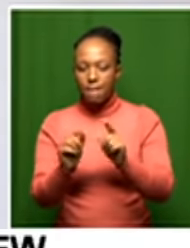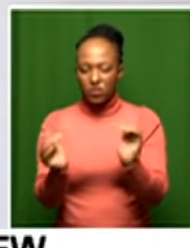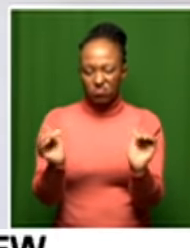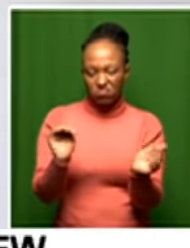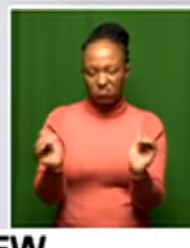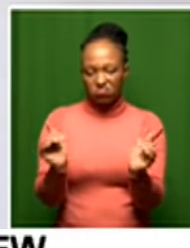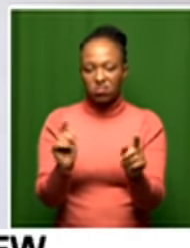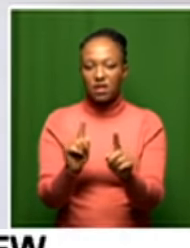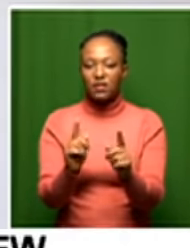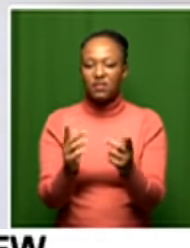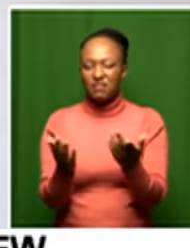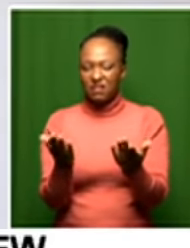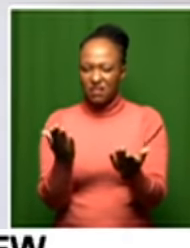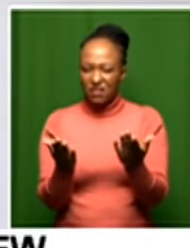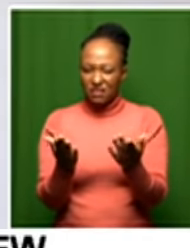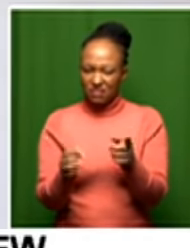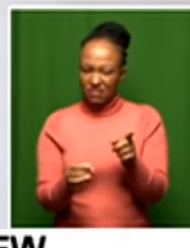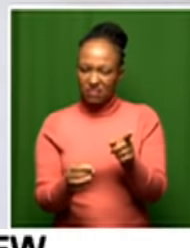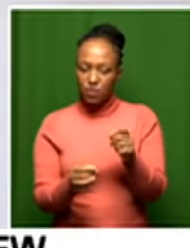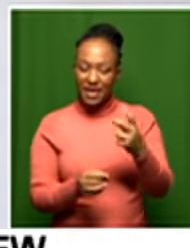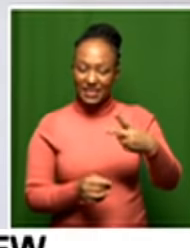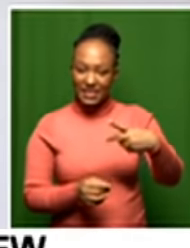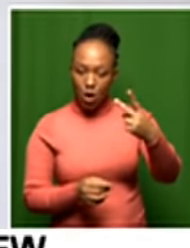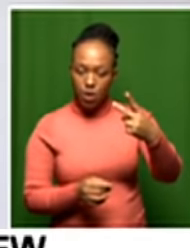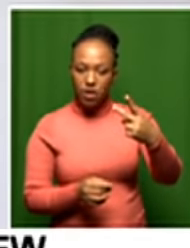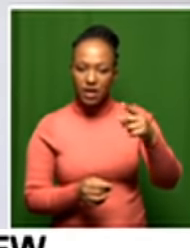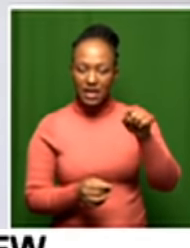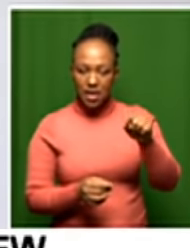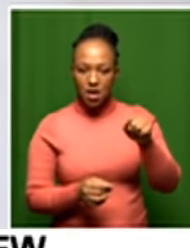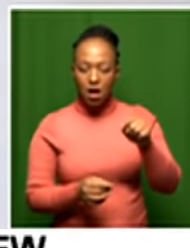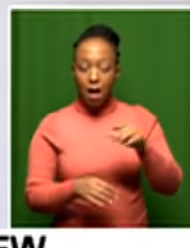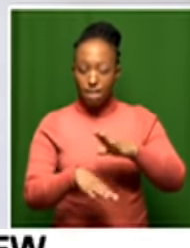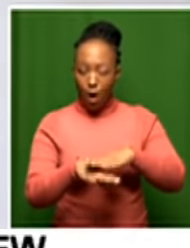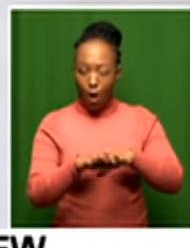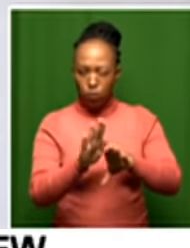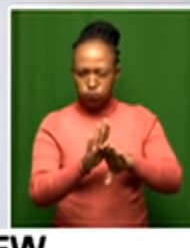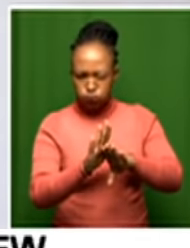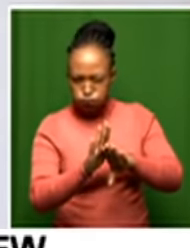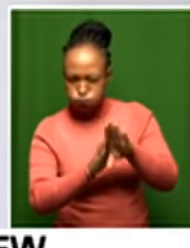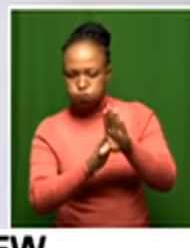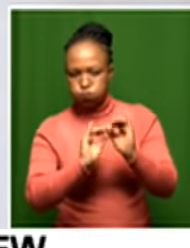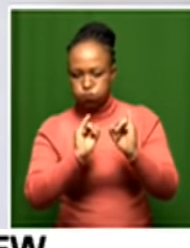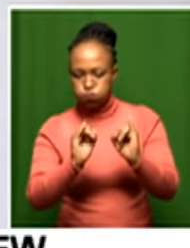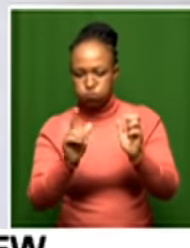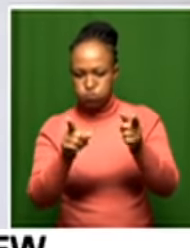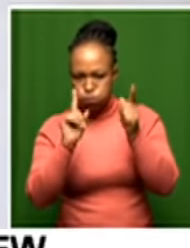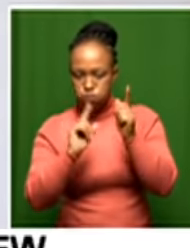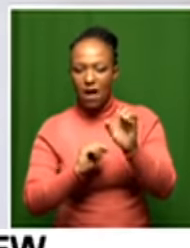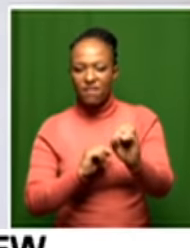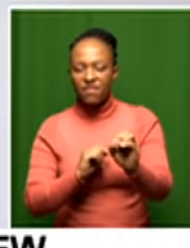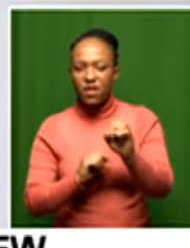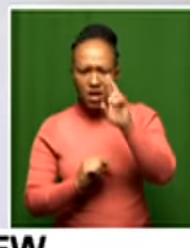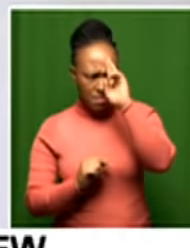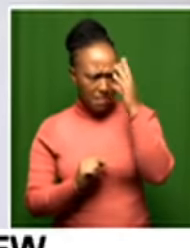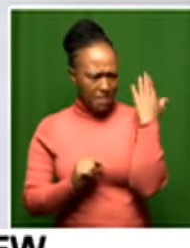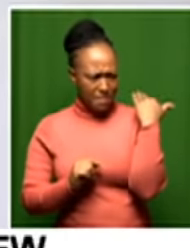trajectory, it seems like the second wave was certainly a lot steeper. Remember that at that point we